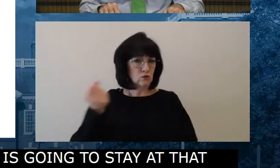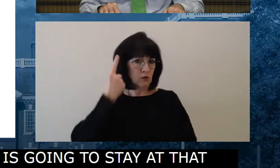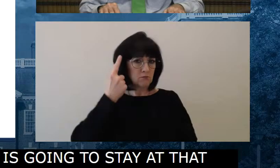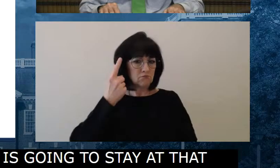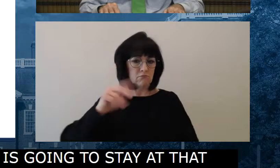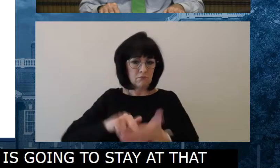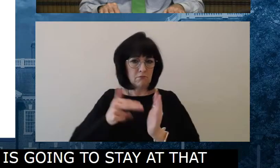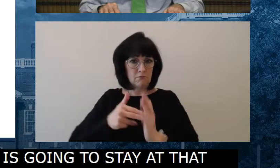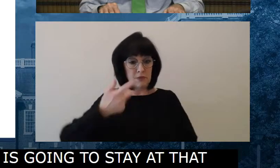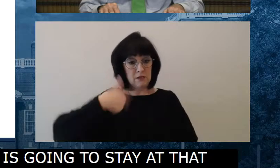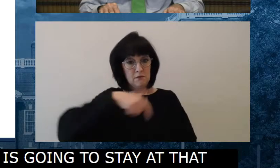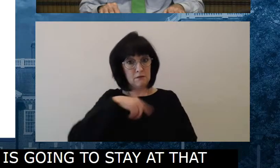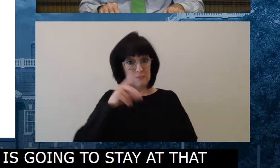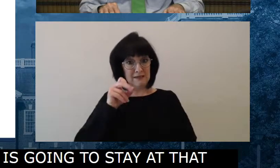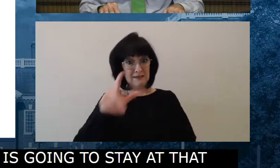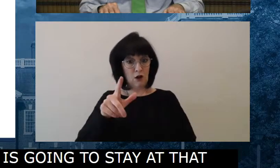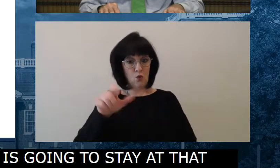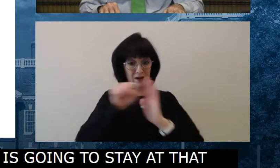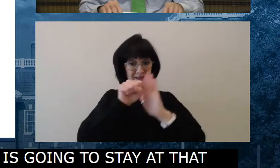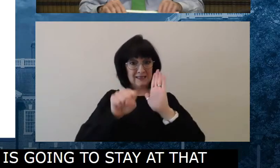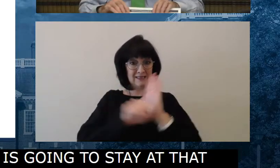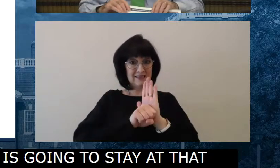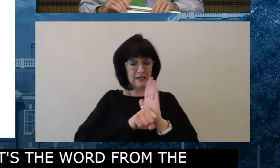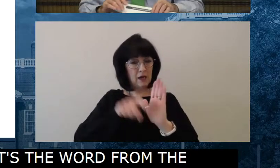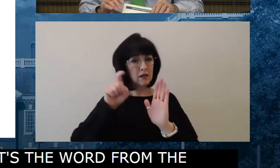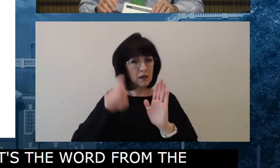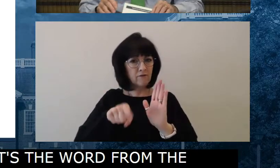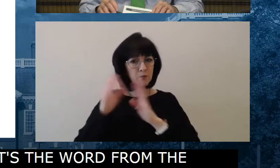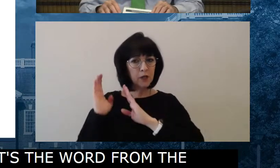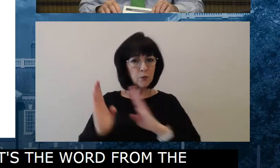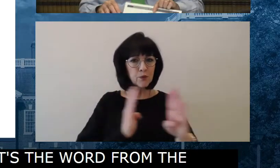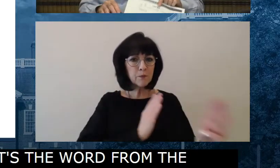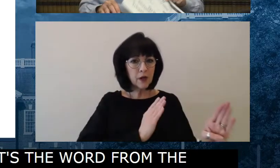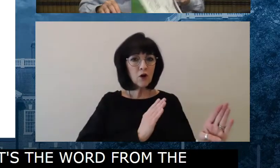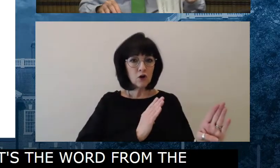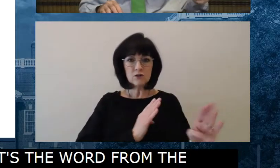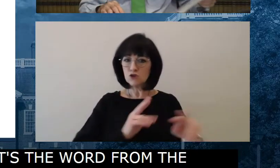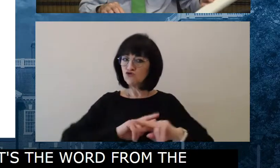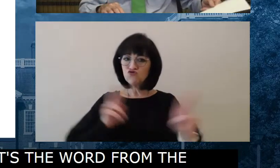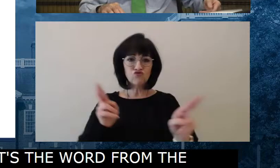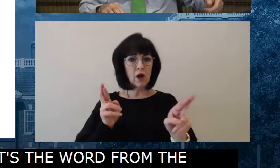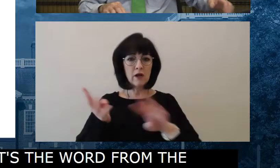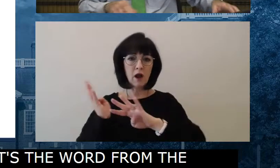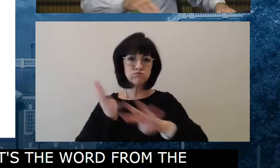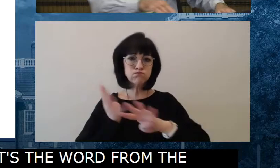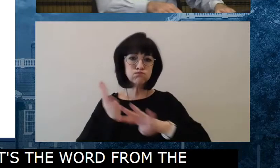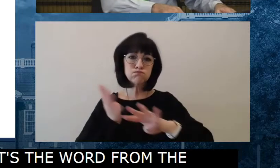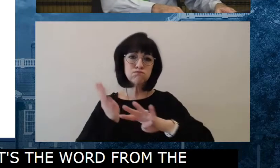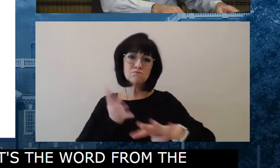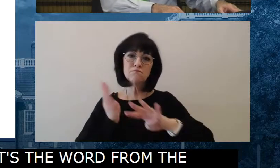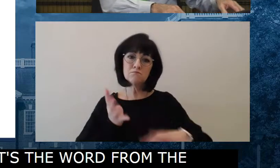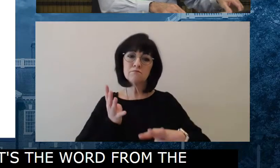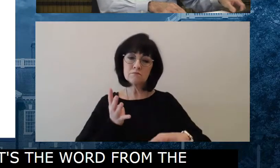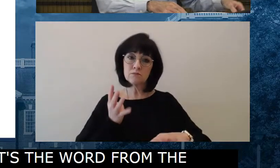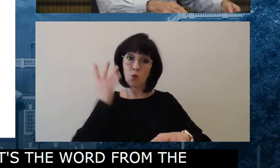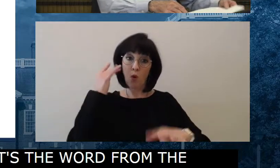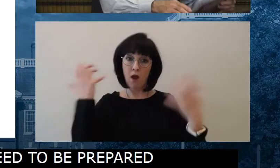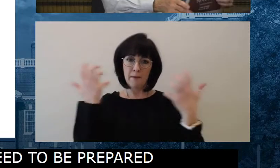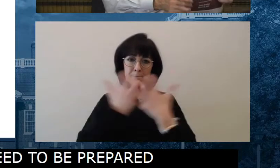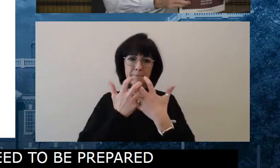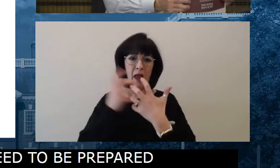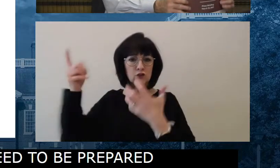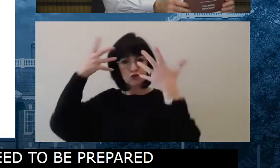move those vaccines into people's arms. We've made tremendous progress getting vaccines